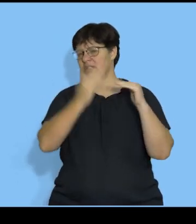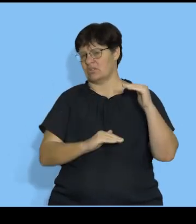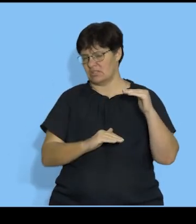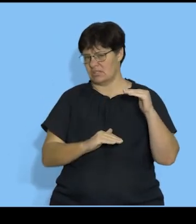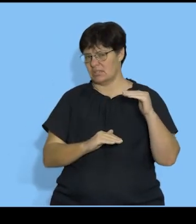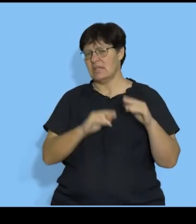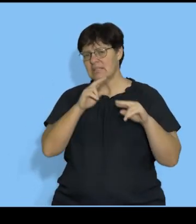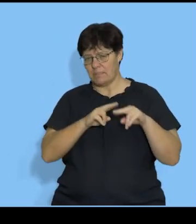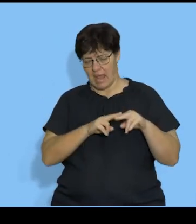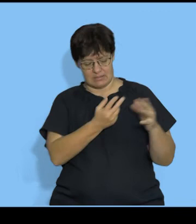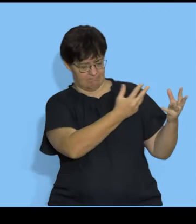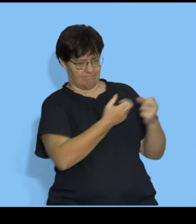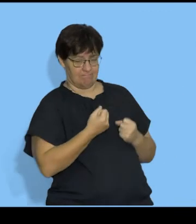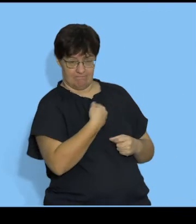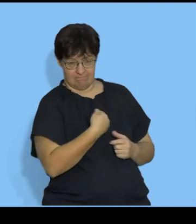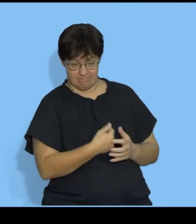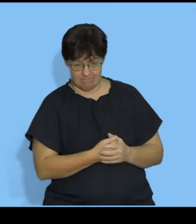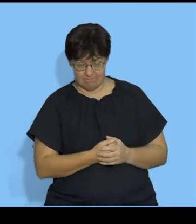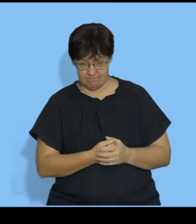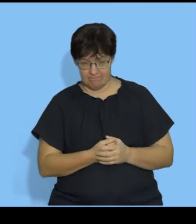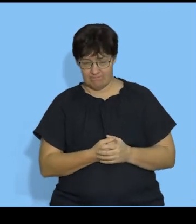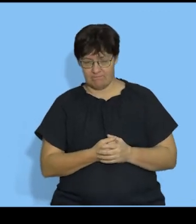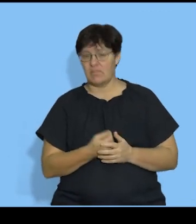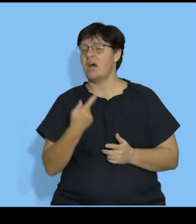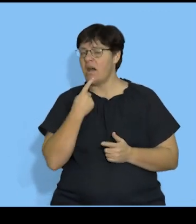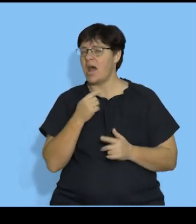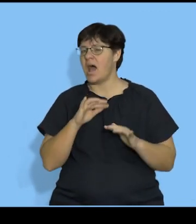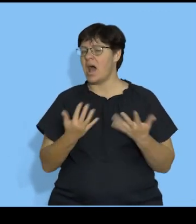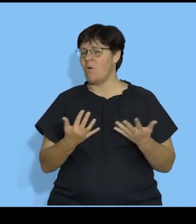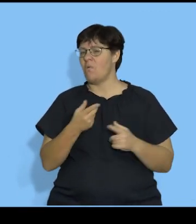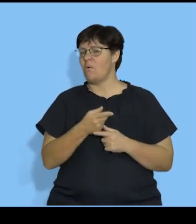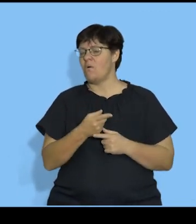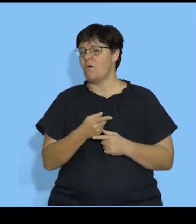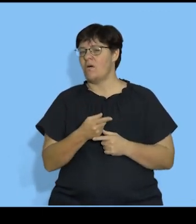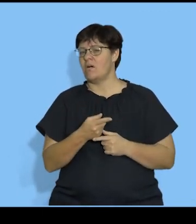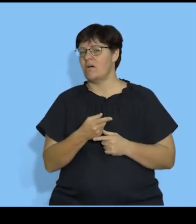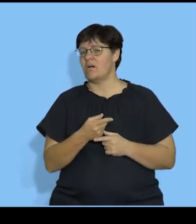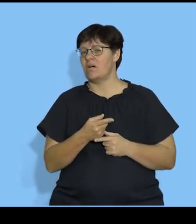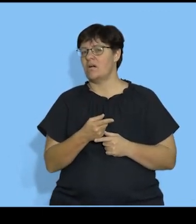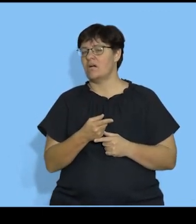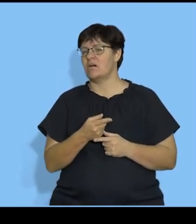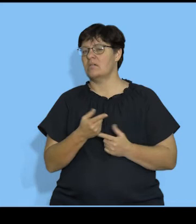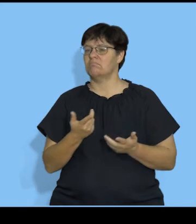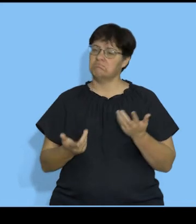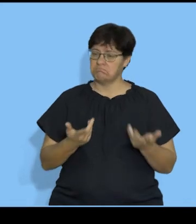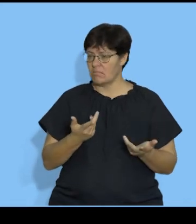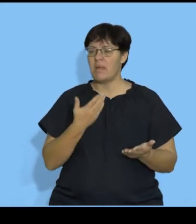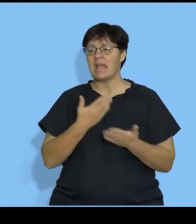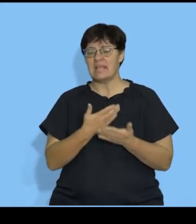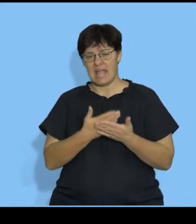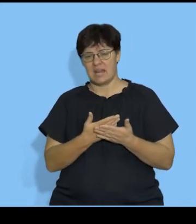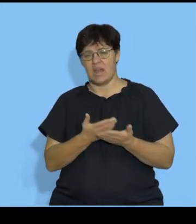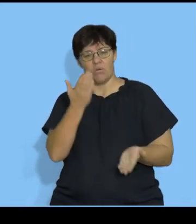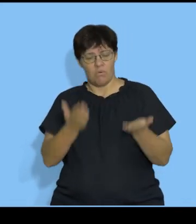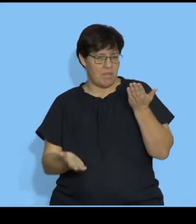electrochemical cells. So these electrochemical cells is a way of actually trying to get to a point where you are able to